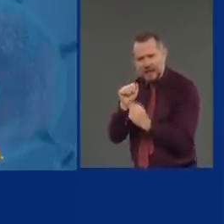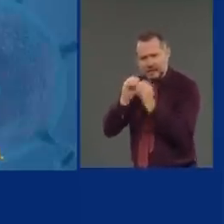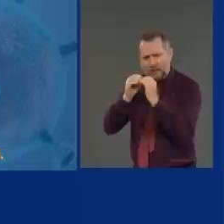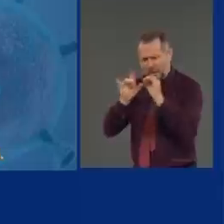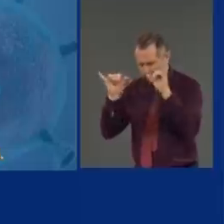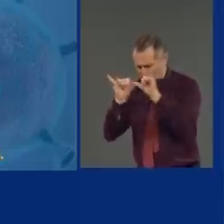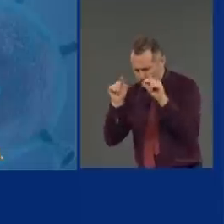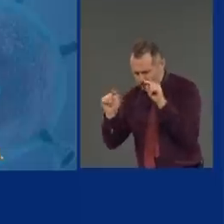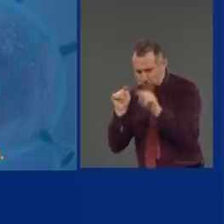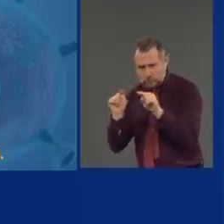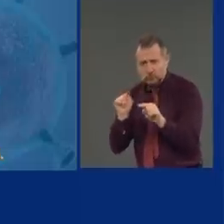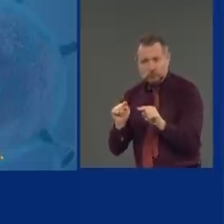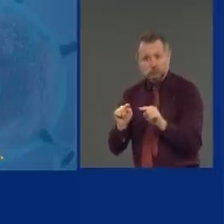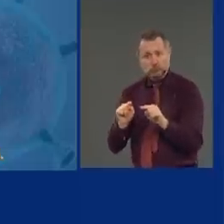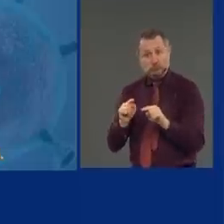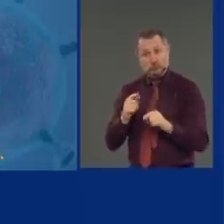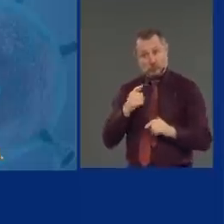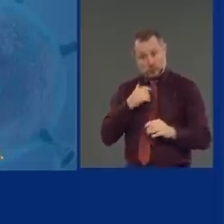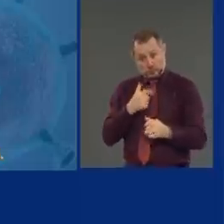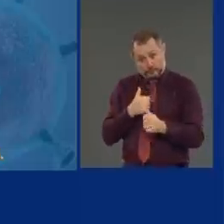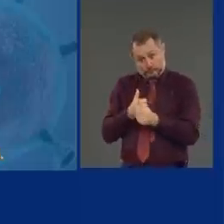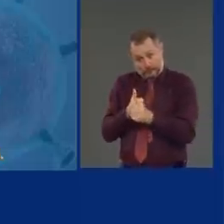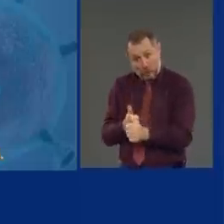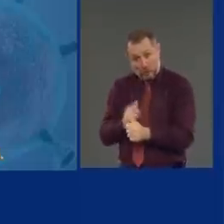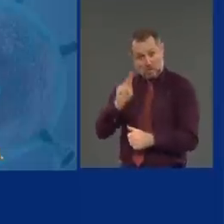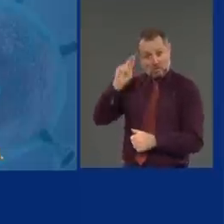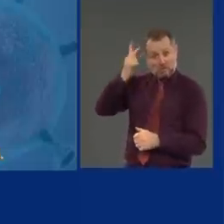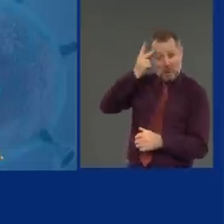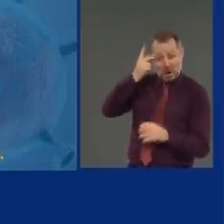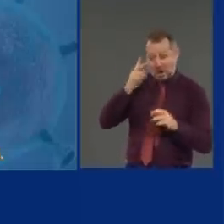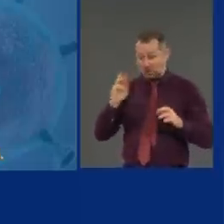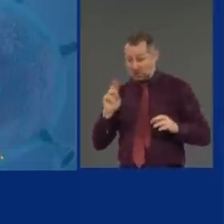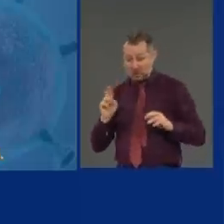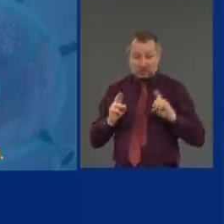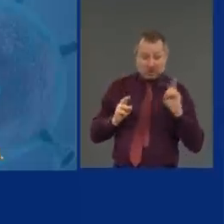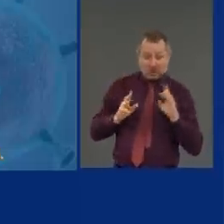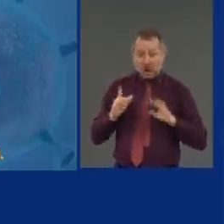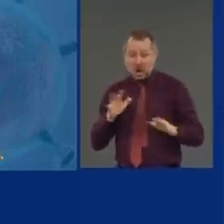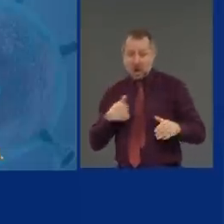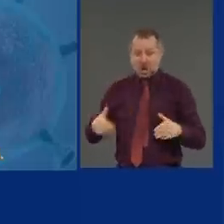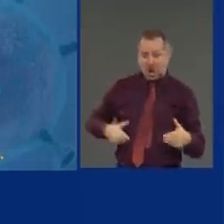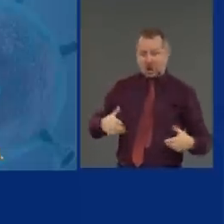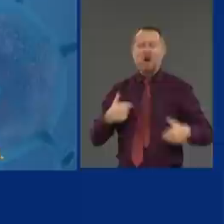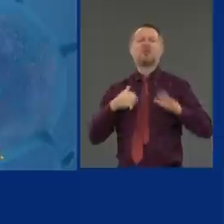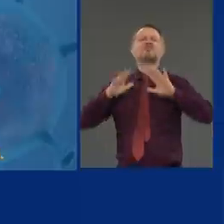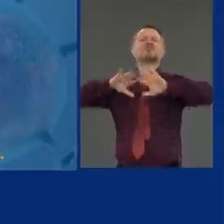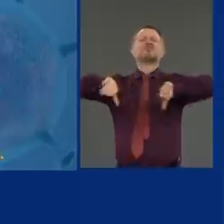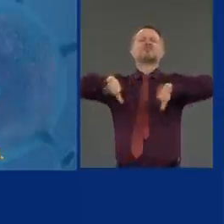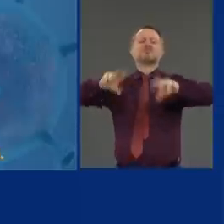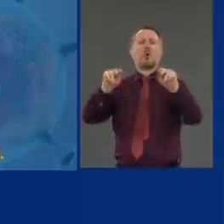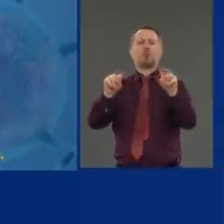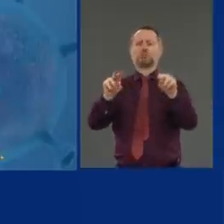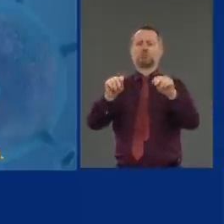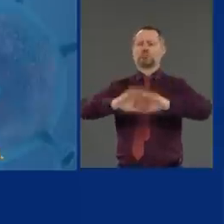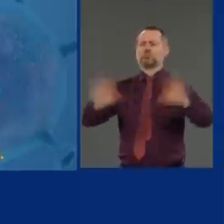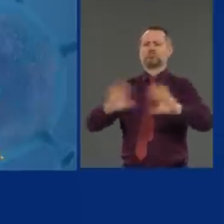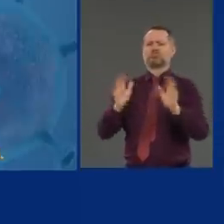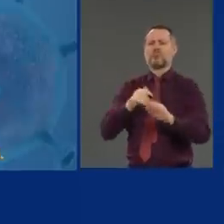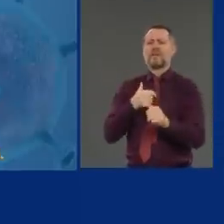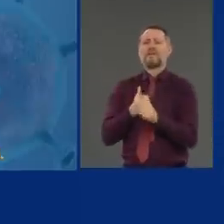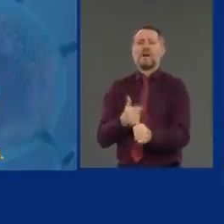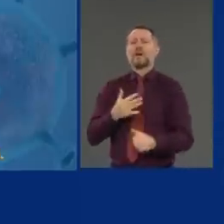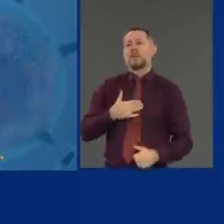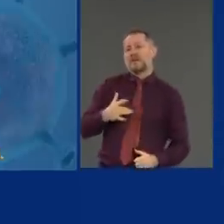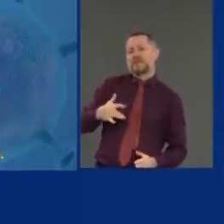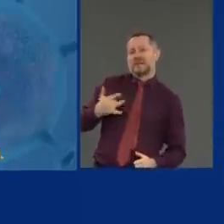by political ideology. We're not doing this by gut instinct. We're not doing this by feel. We're not doing